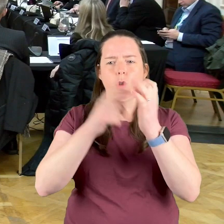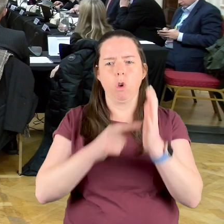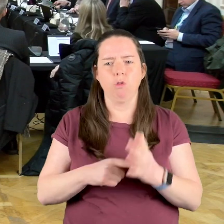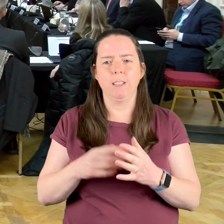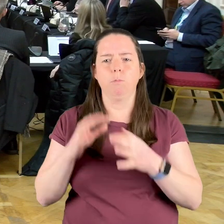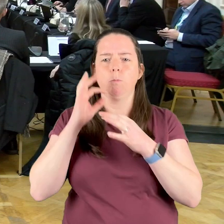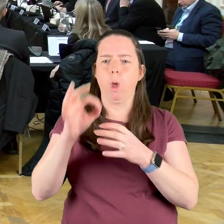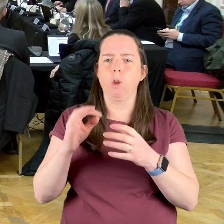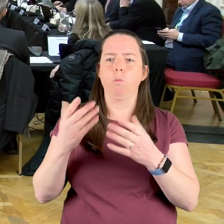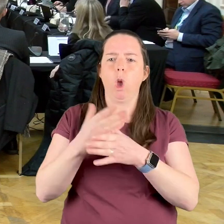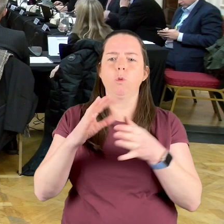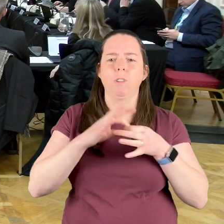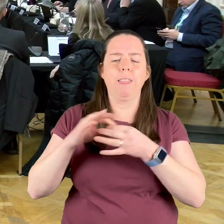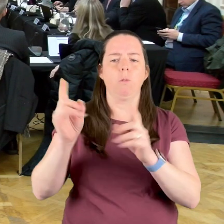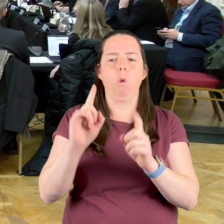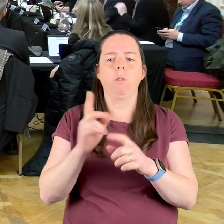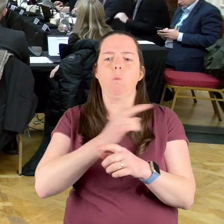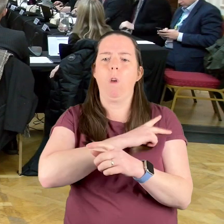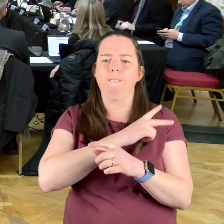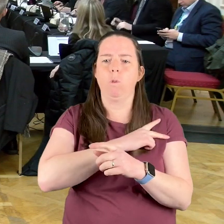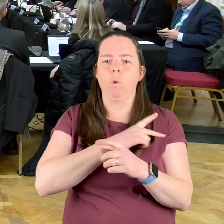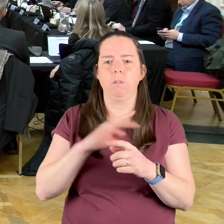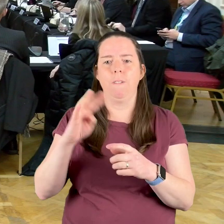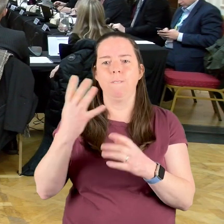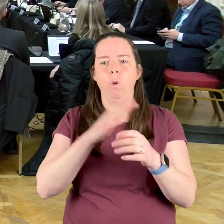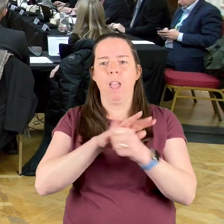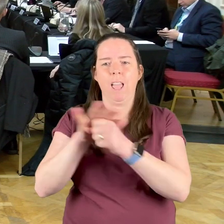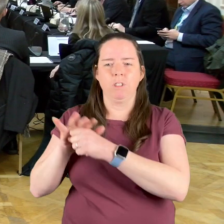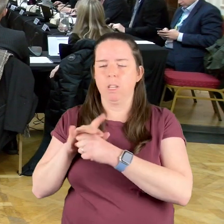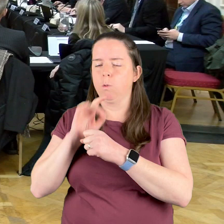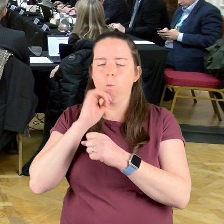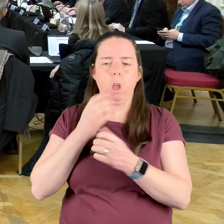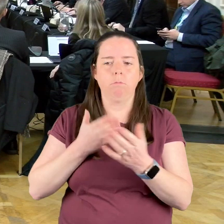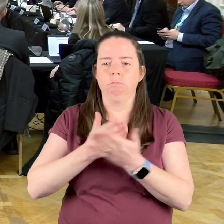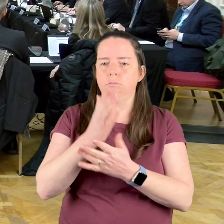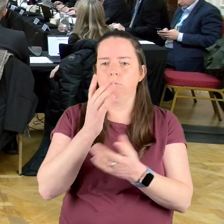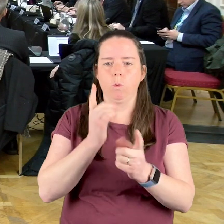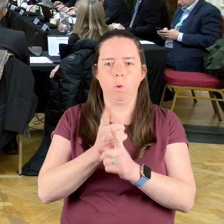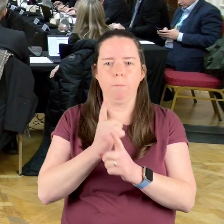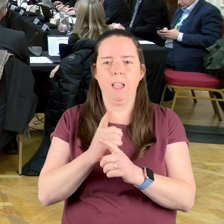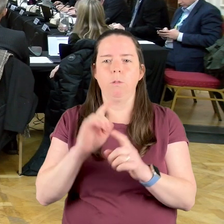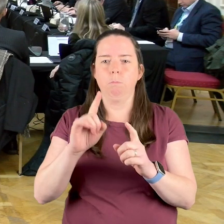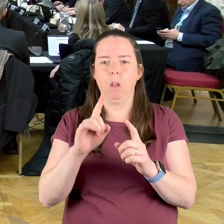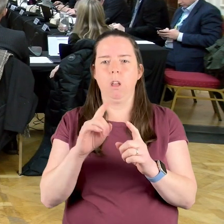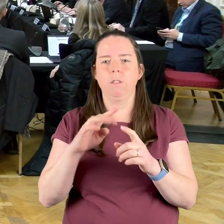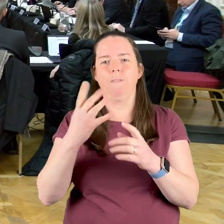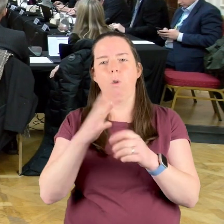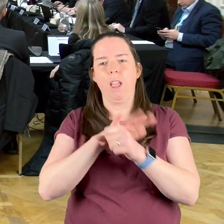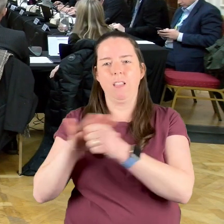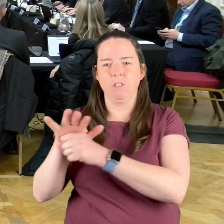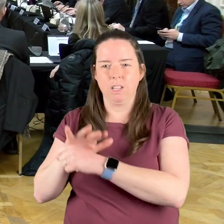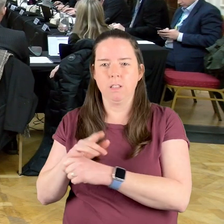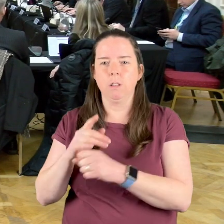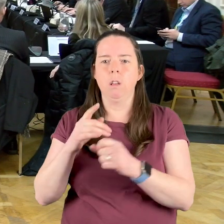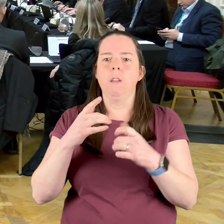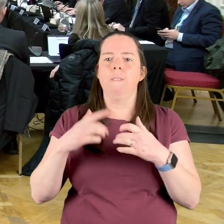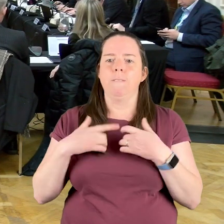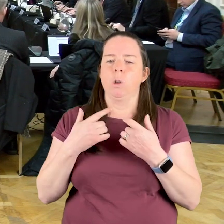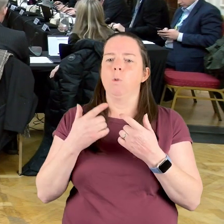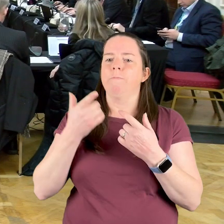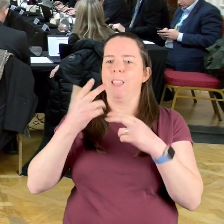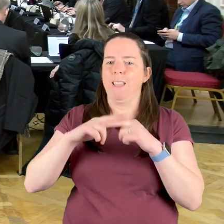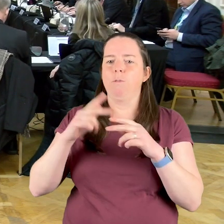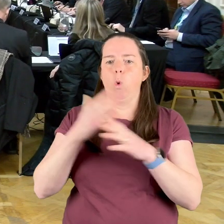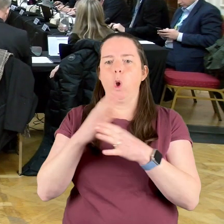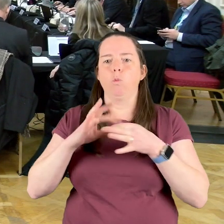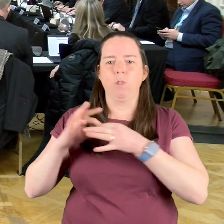and there are four areas, which I won't go into, but there are four areas in the discussion document where we feel that actually if we work together we could make a real difference to